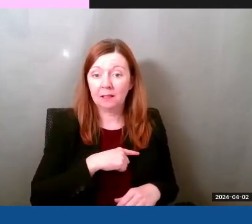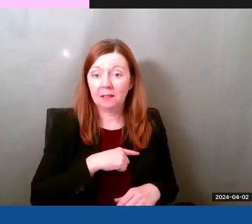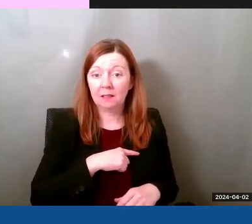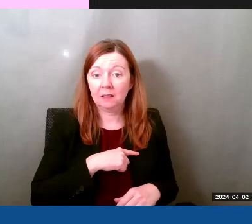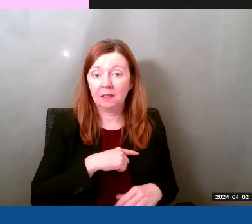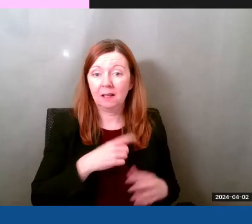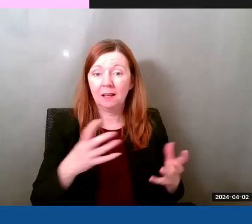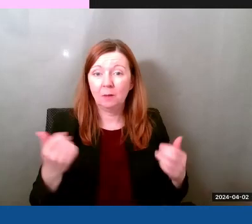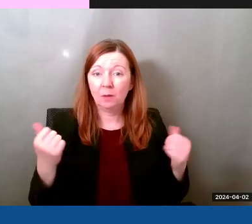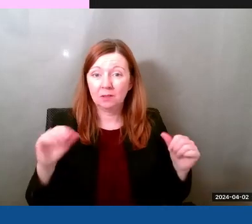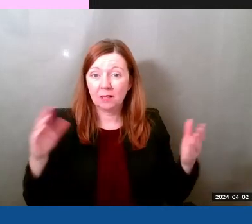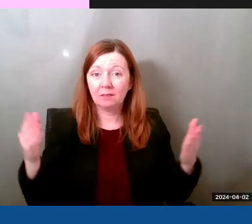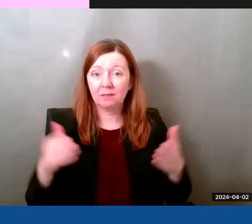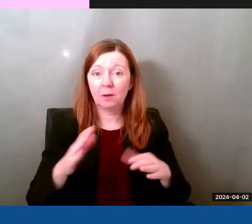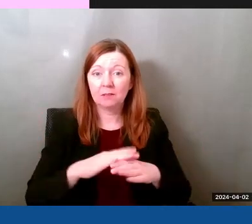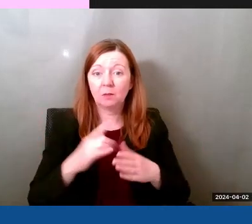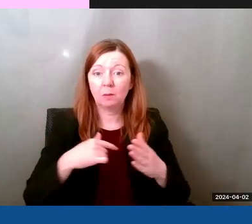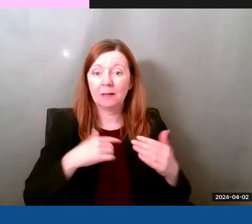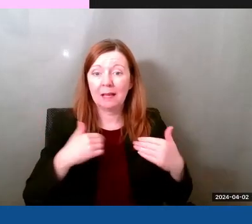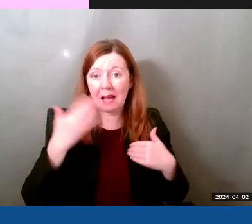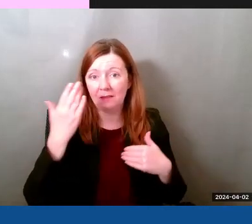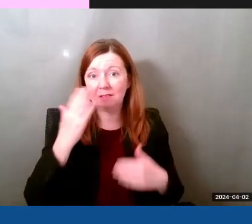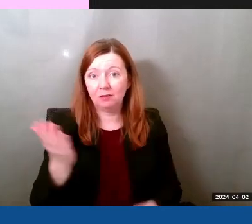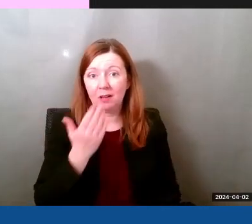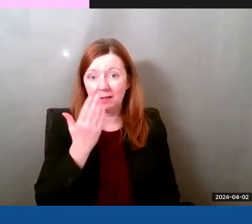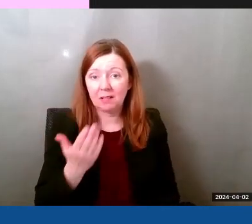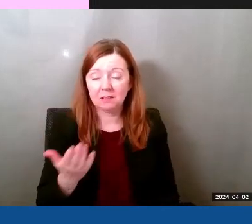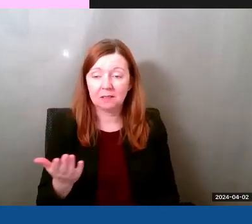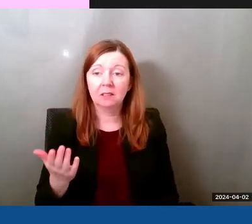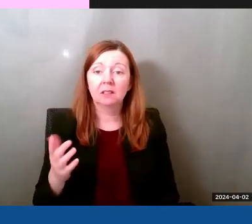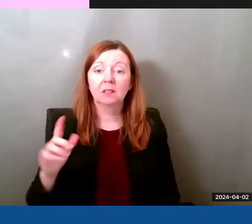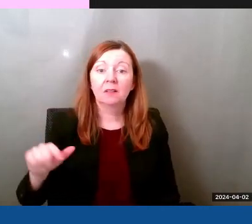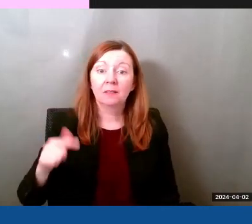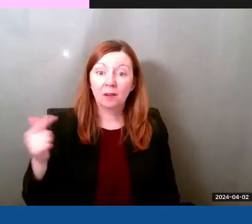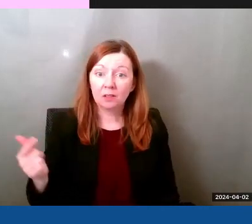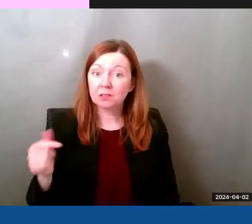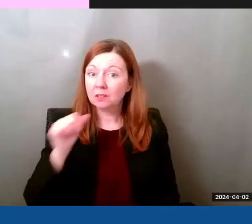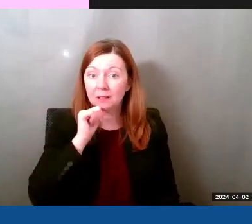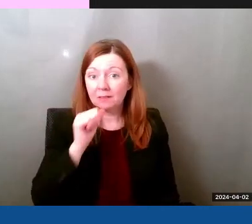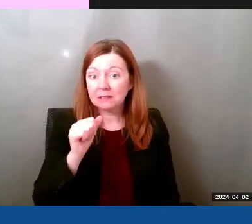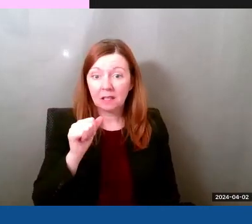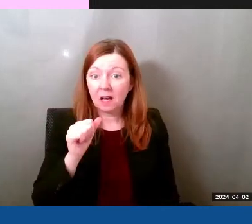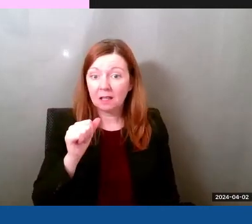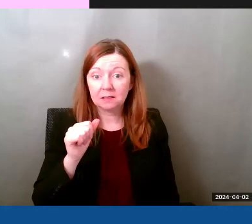I want to try and focus on what we have in front of us, right? So the alternative is not